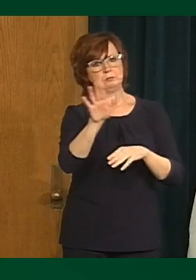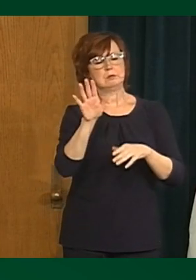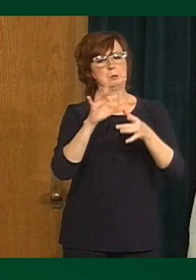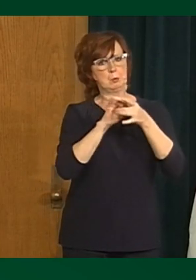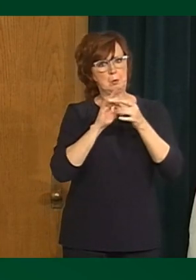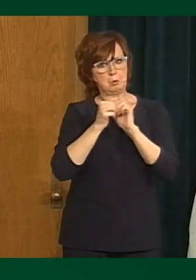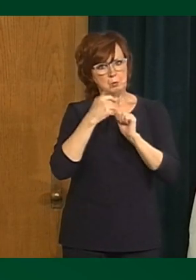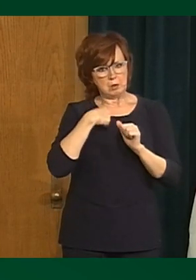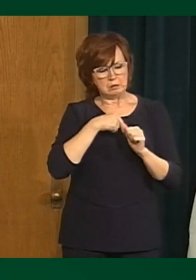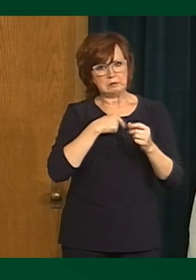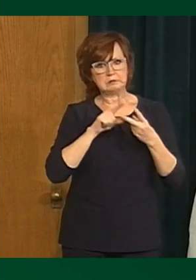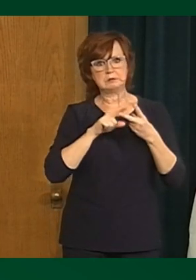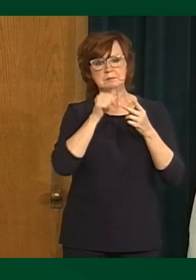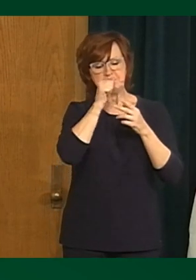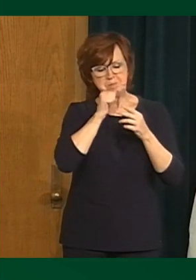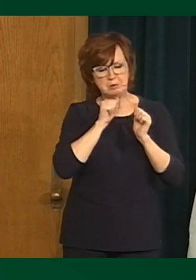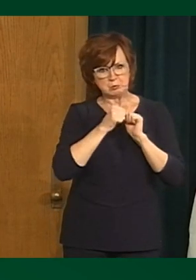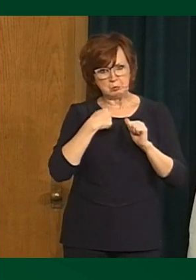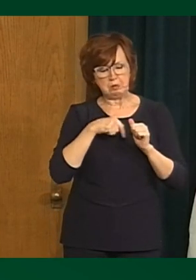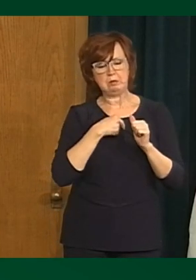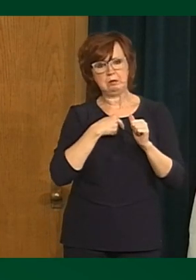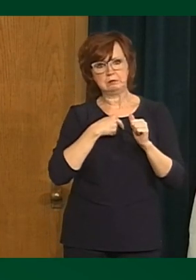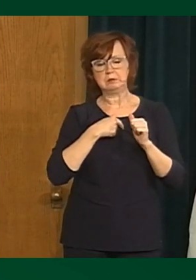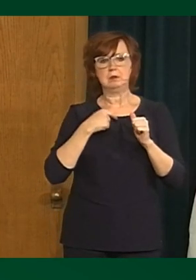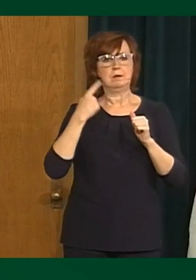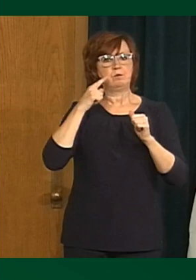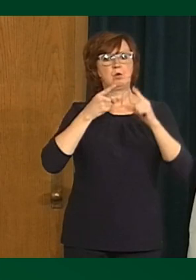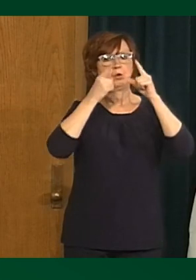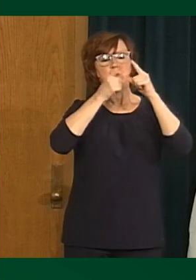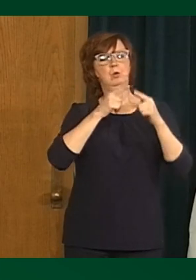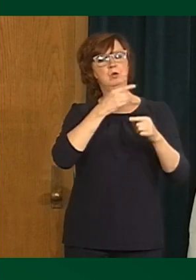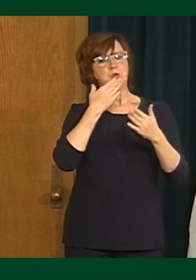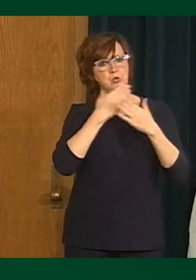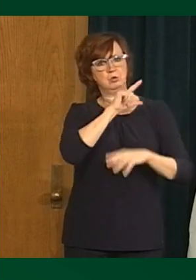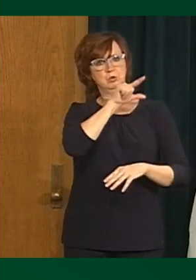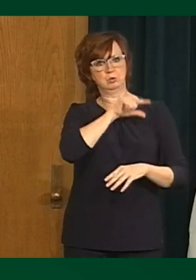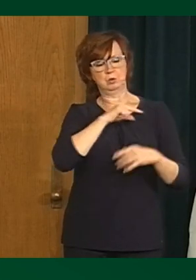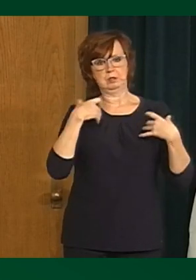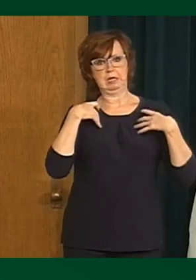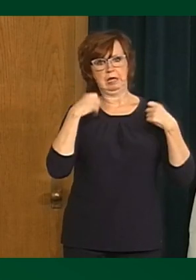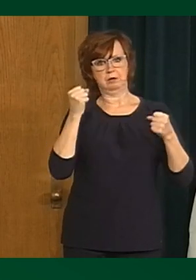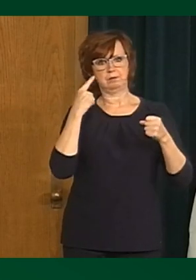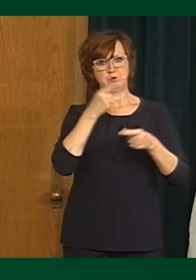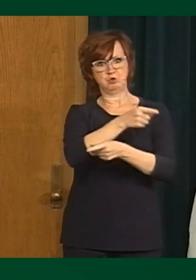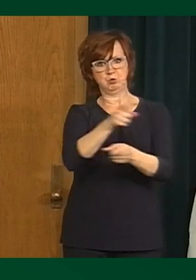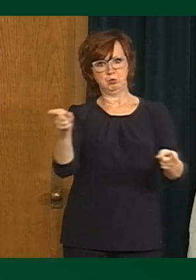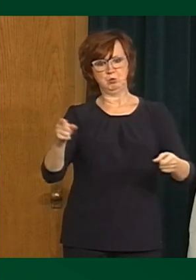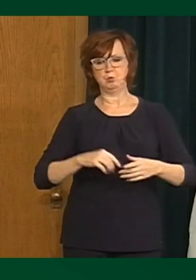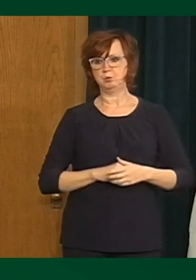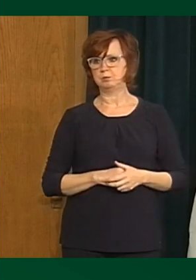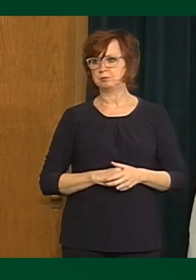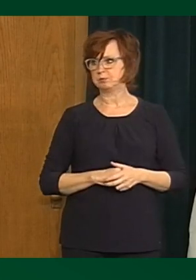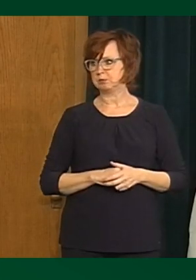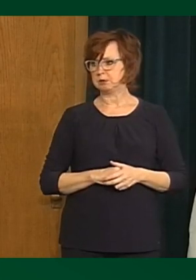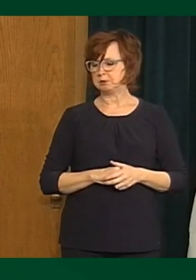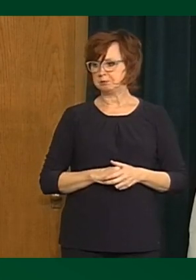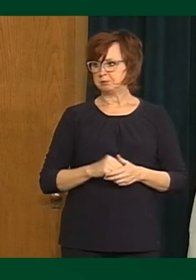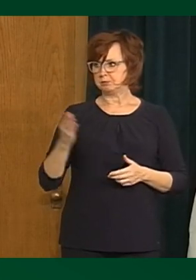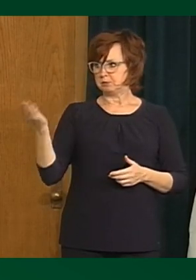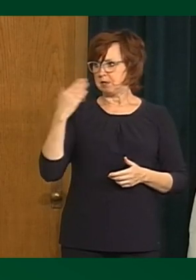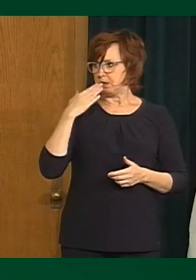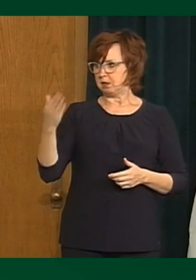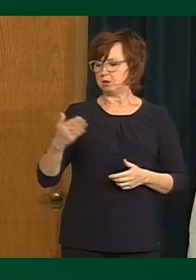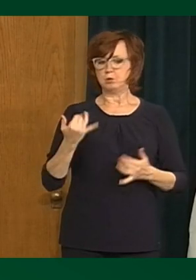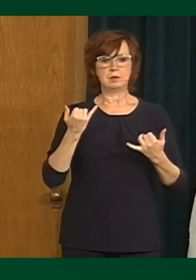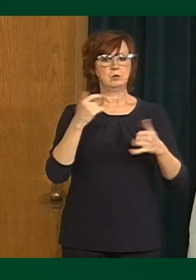together and make every effort to provide the very best healthcare we can for Saskatchewan residents. Thank you. Thank you. We